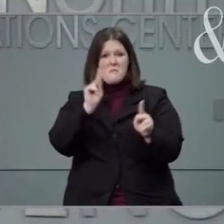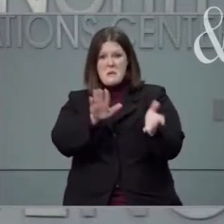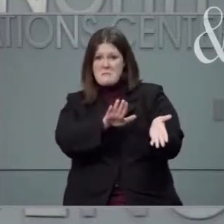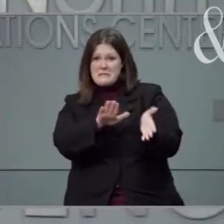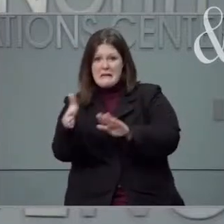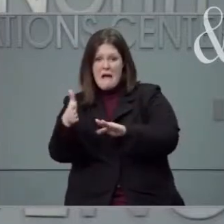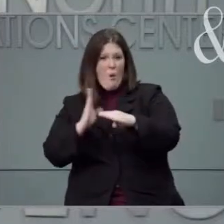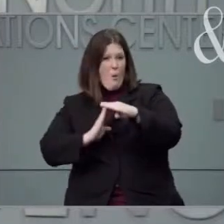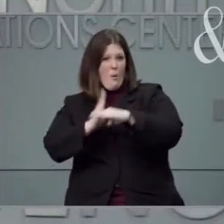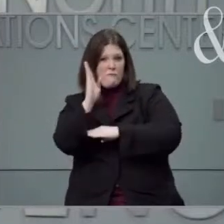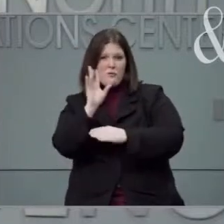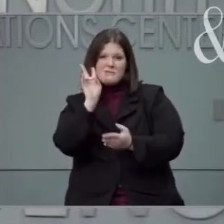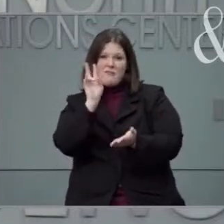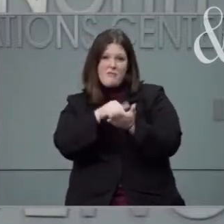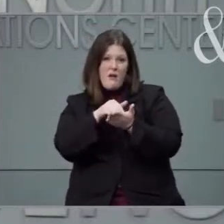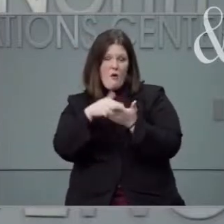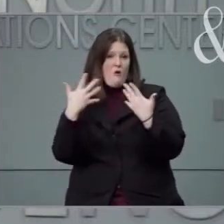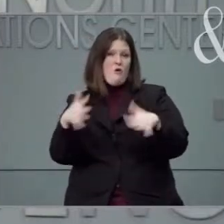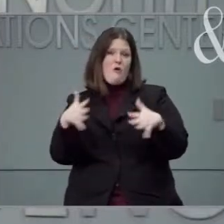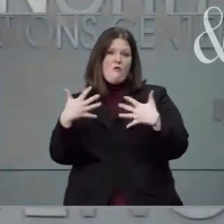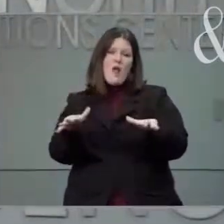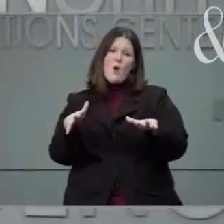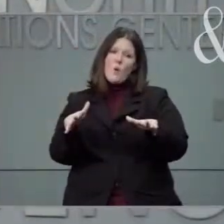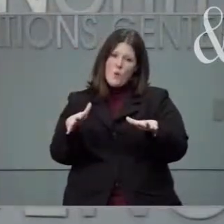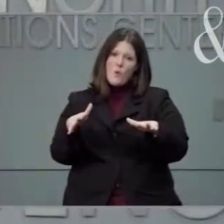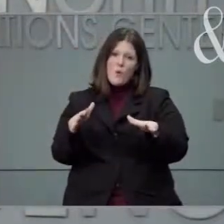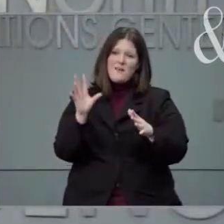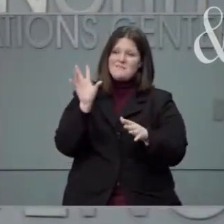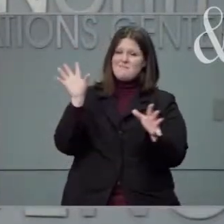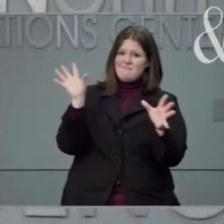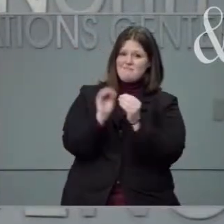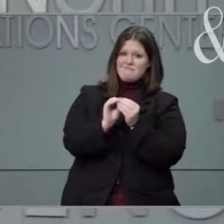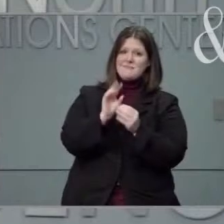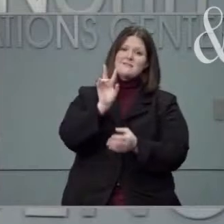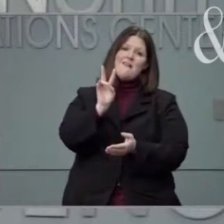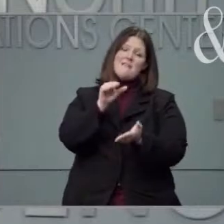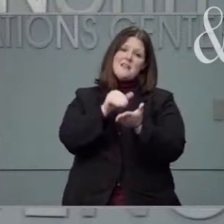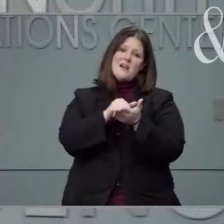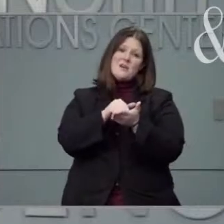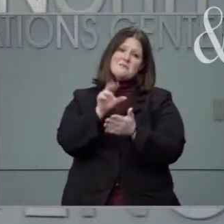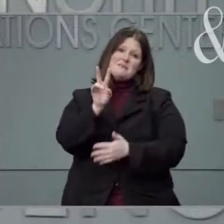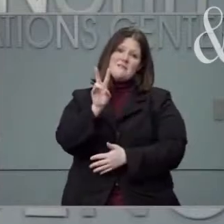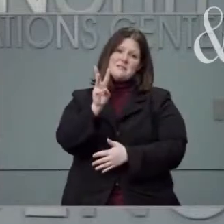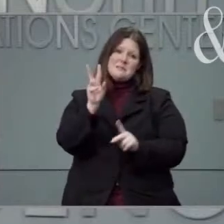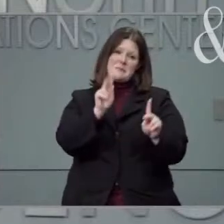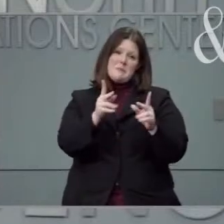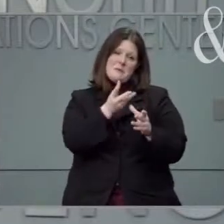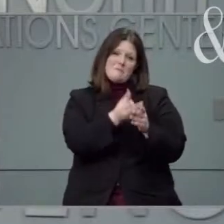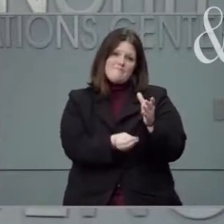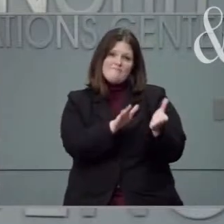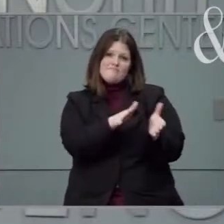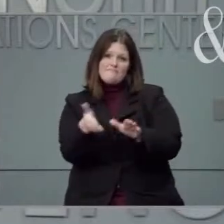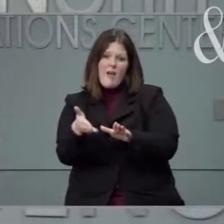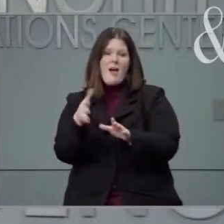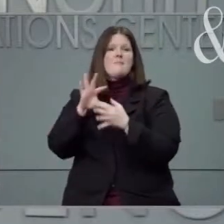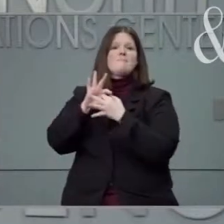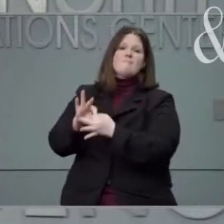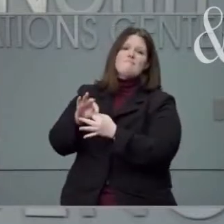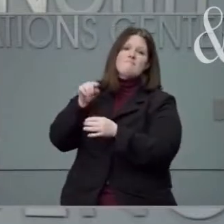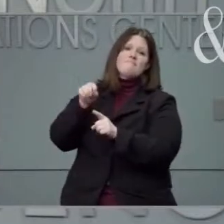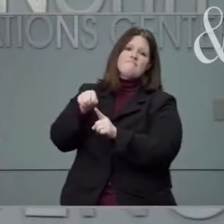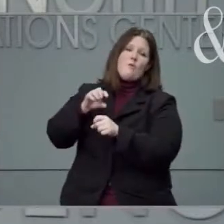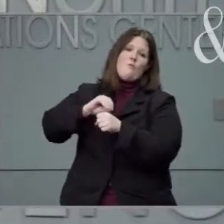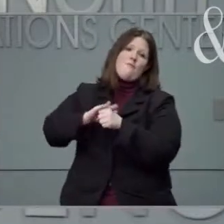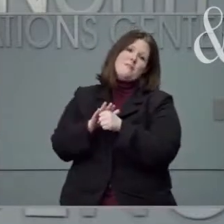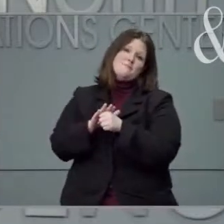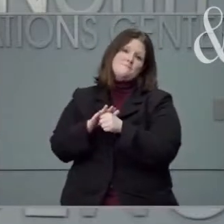7,076 people have died in North Carolina. We're sending our prayers to those who've lost loved ones to this virus